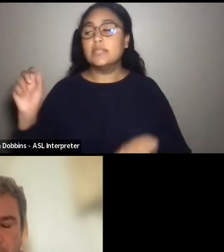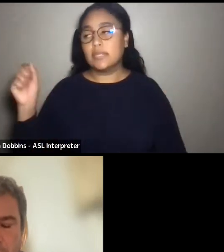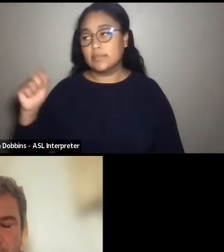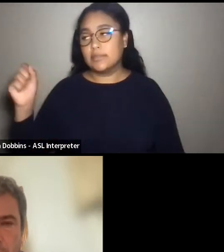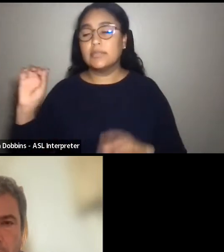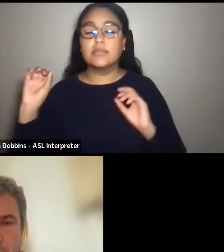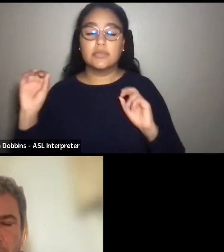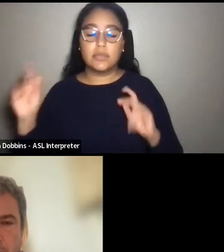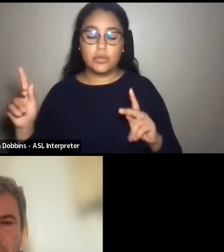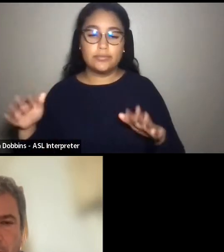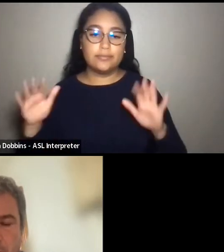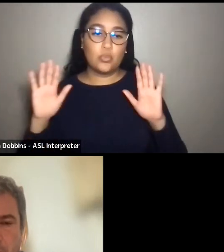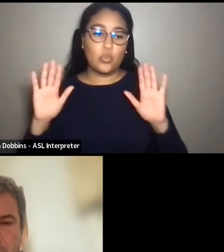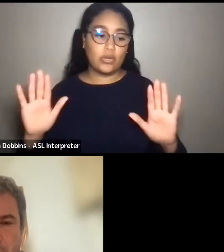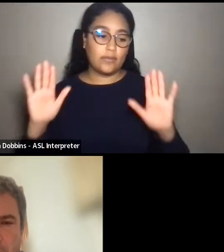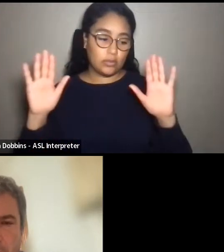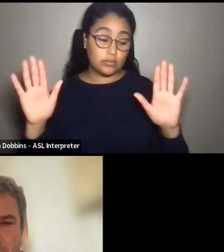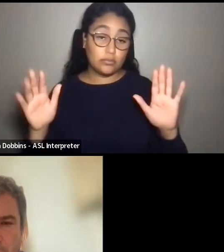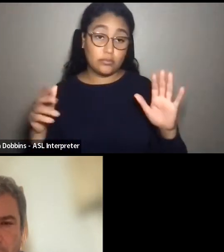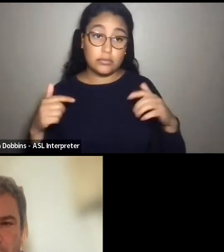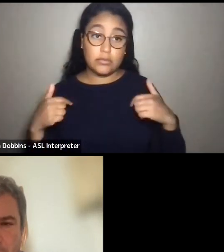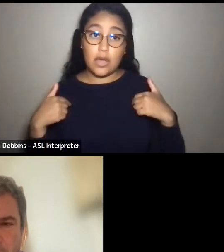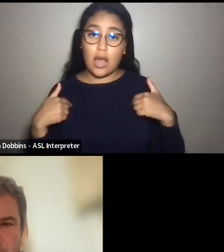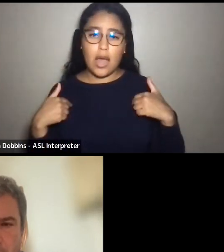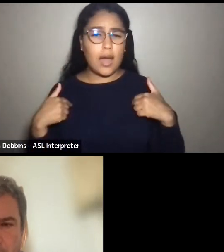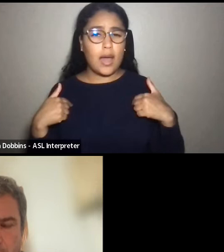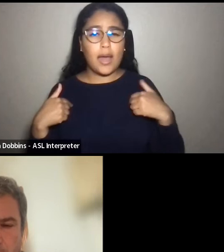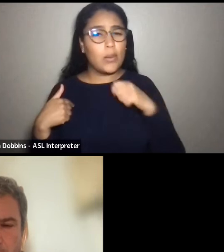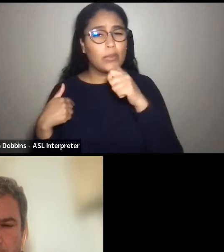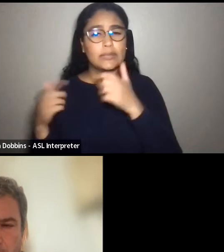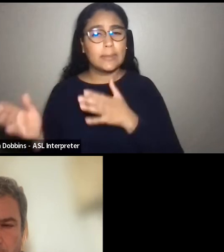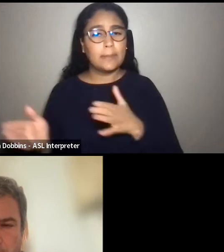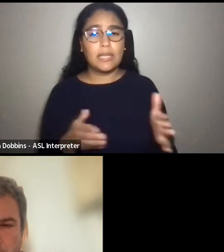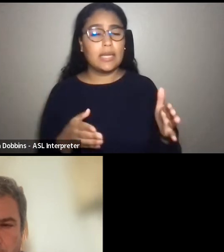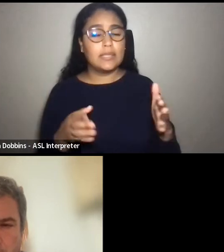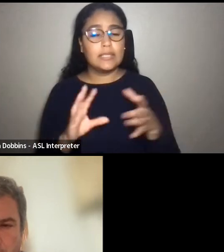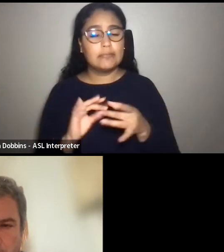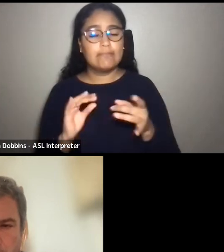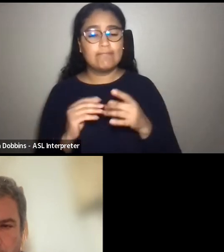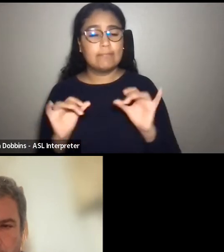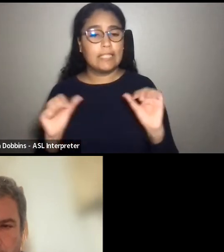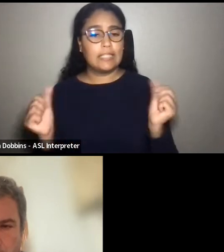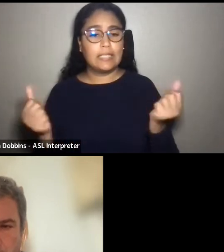Great. I wasn't planning on saying anything this evening, but